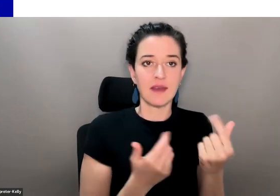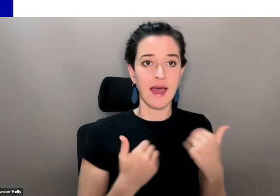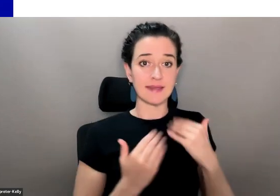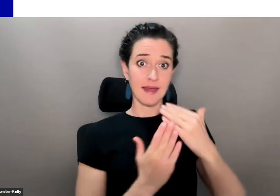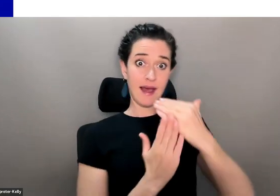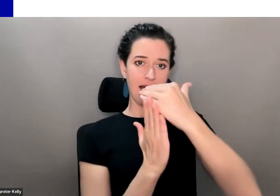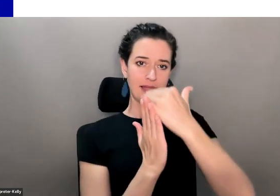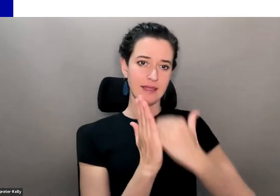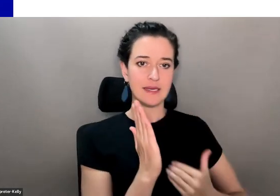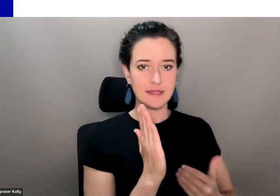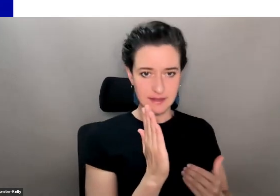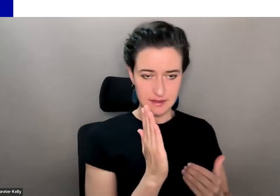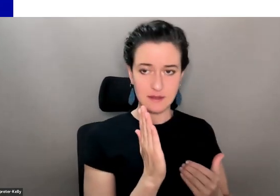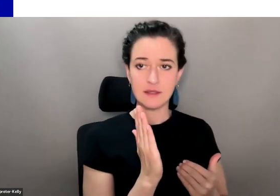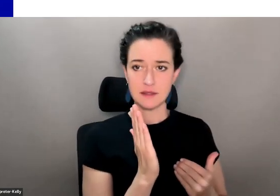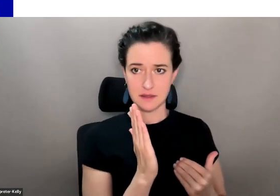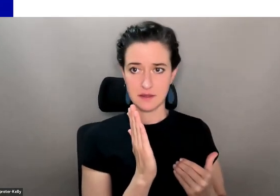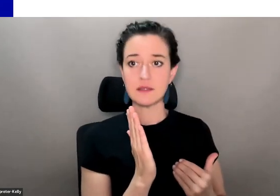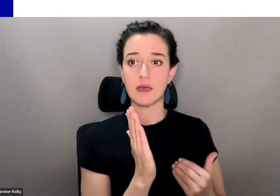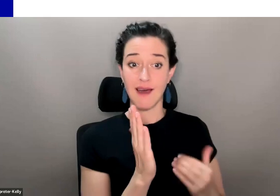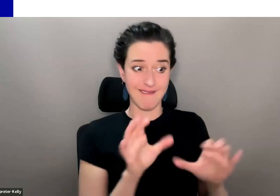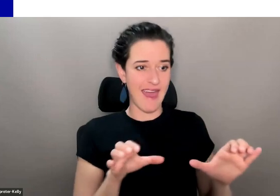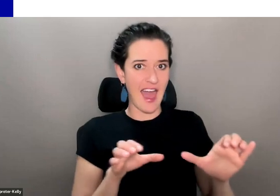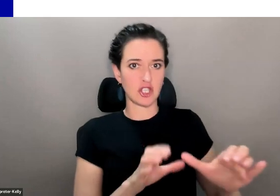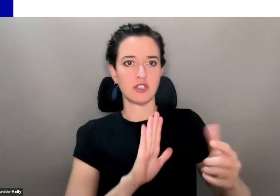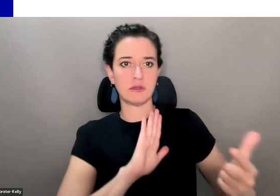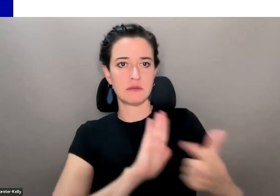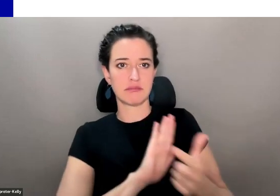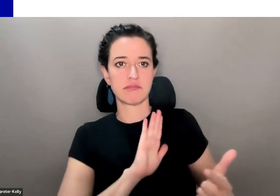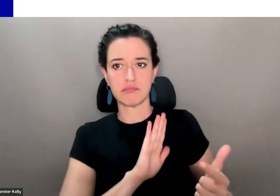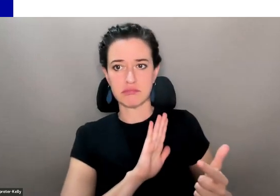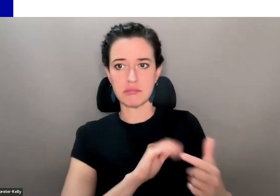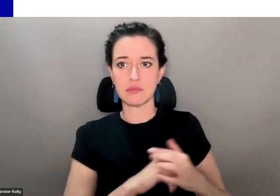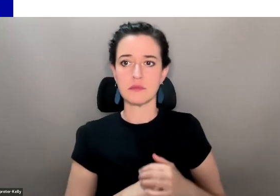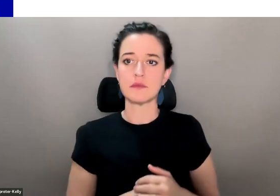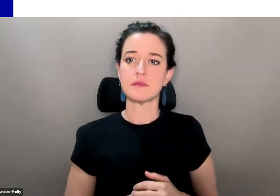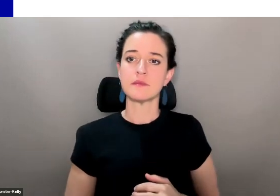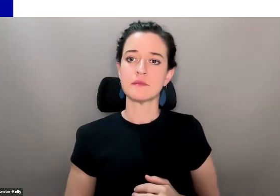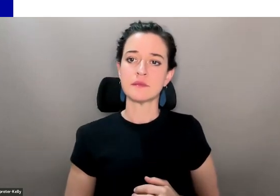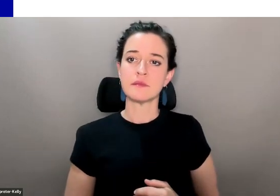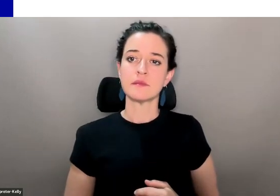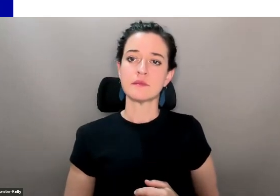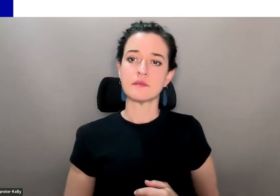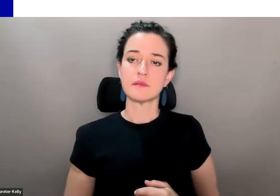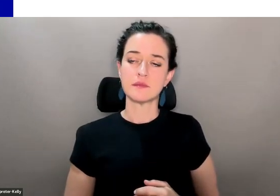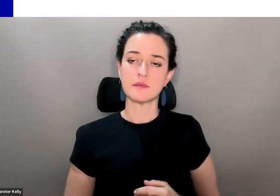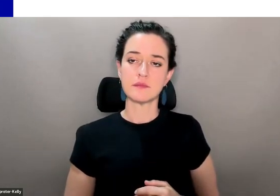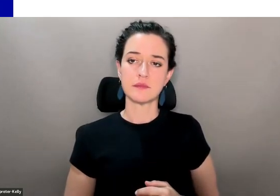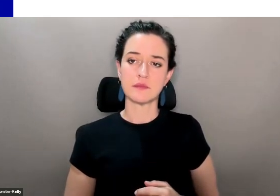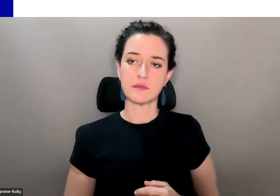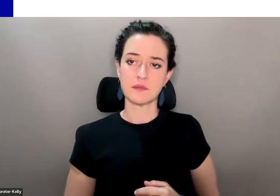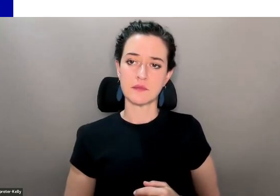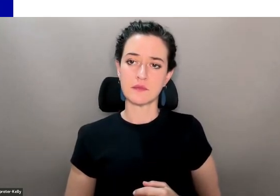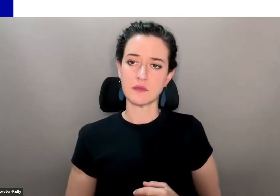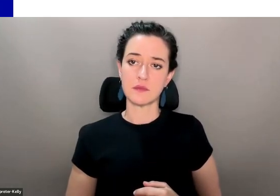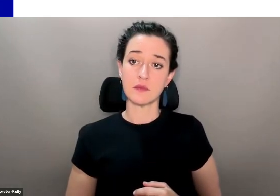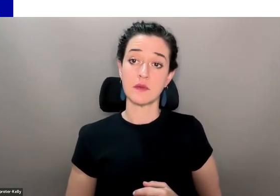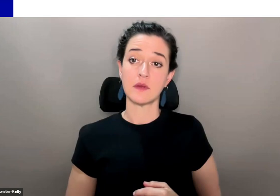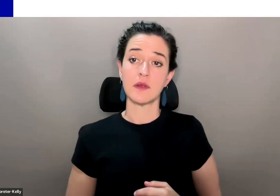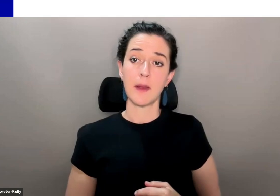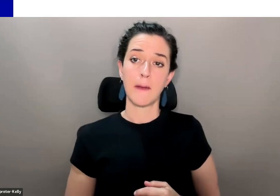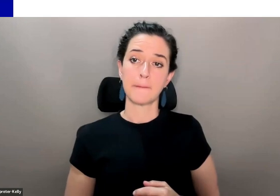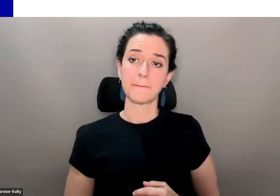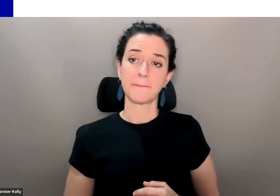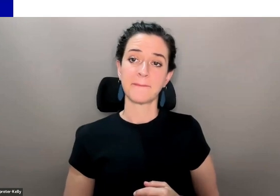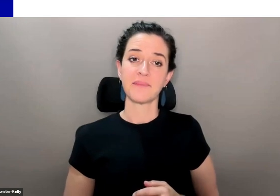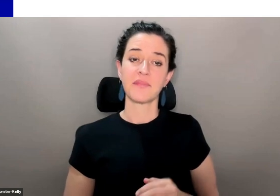of specific prohibited actions. These are prohibitions that apply to the extent that the action results in unnecessary